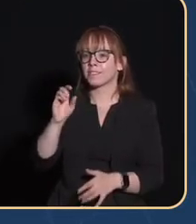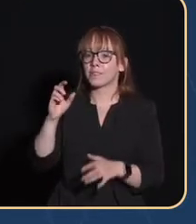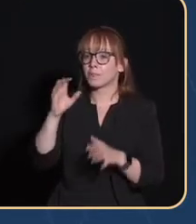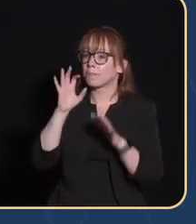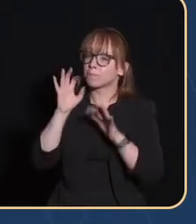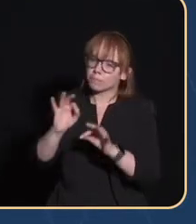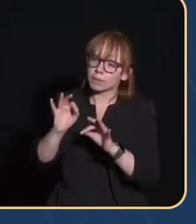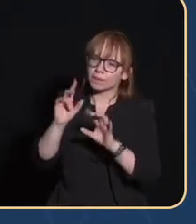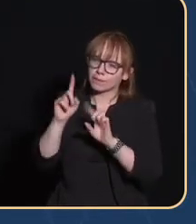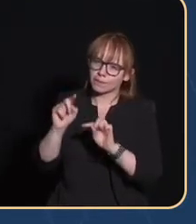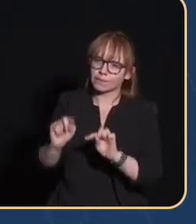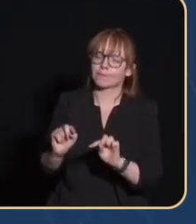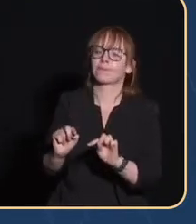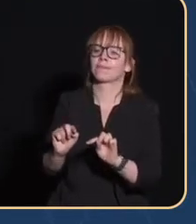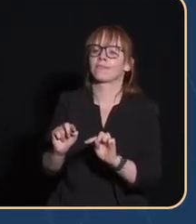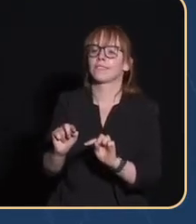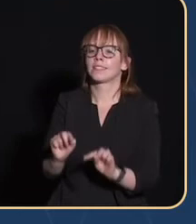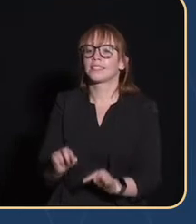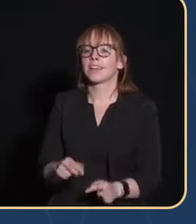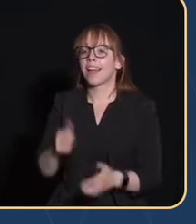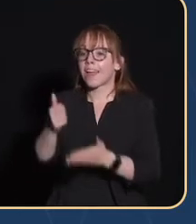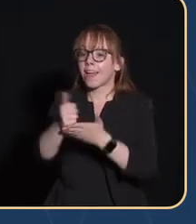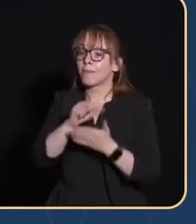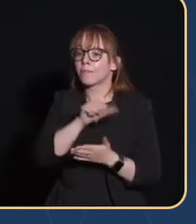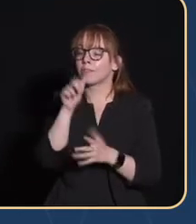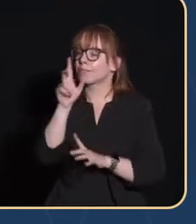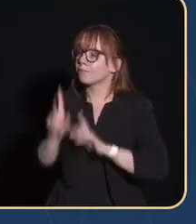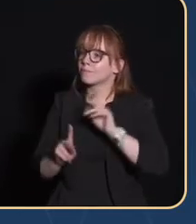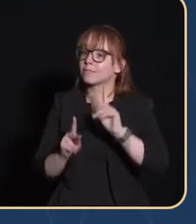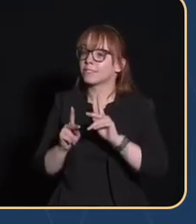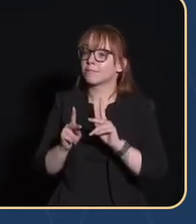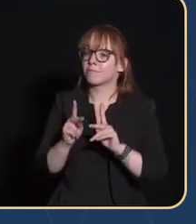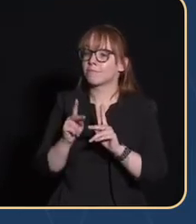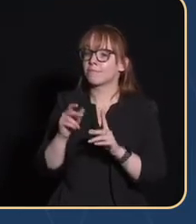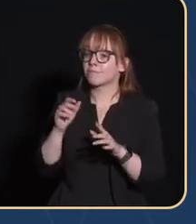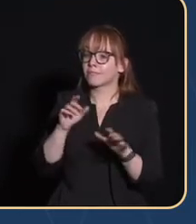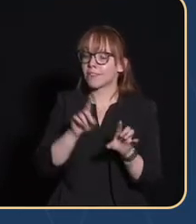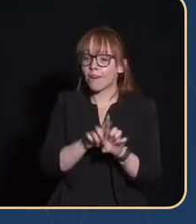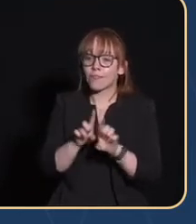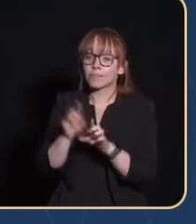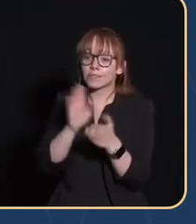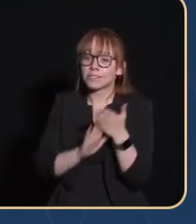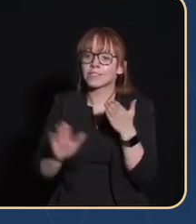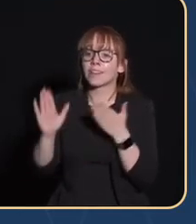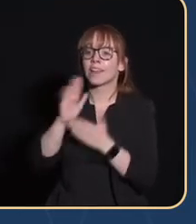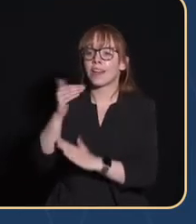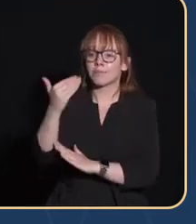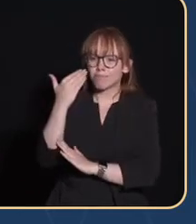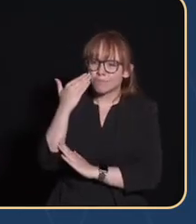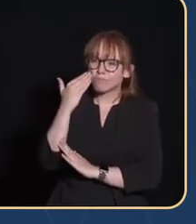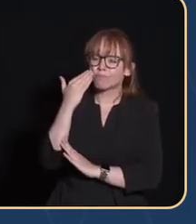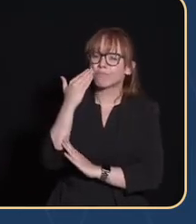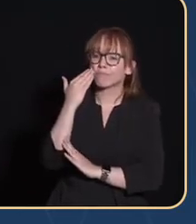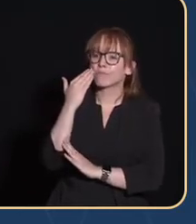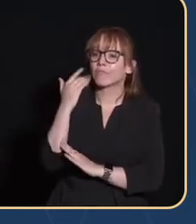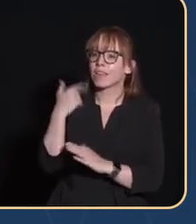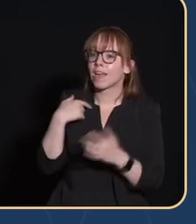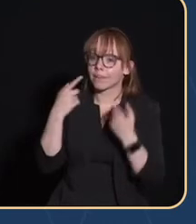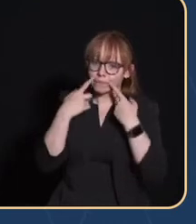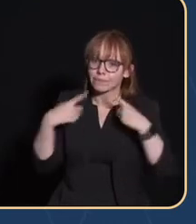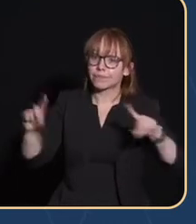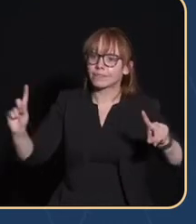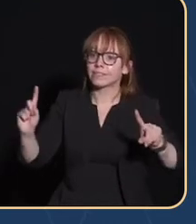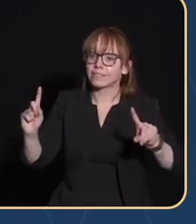attendance. So, with the help of others and the college, I was able to make it work and achieve the success that I knew I was capable of. Looking